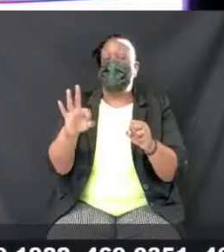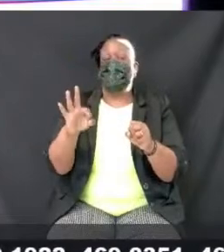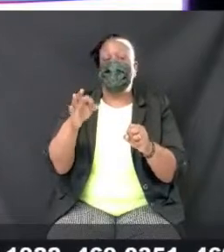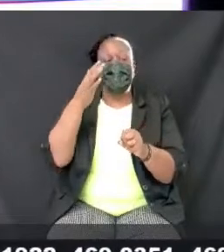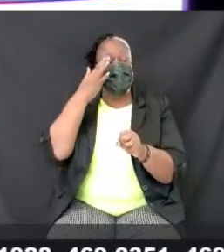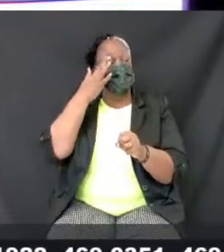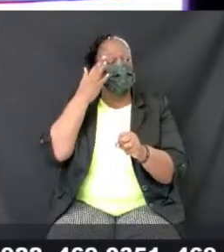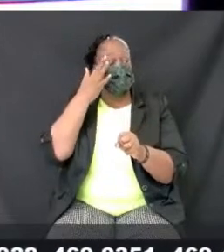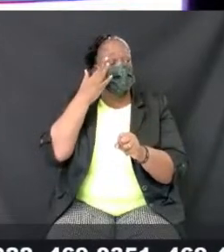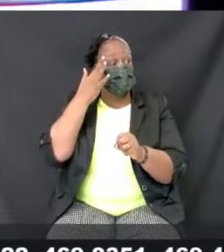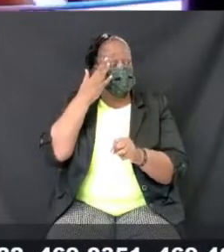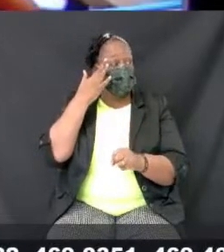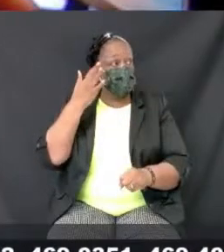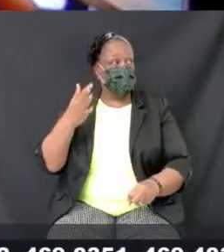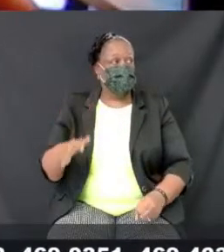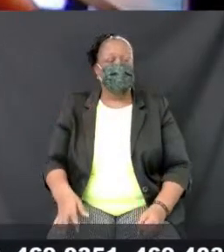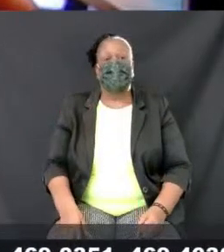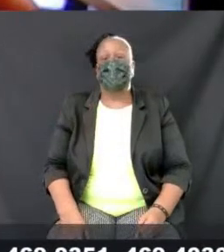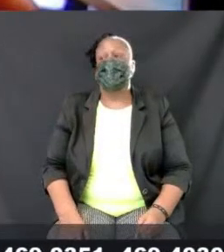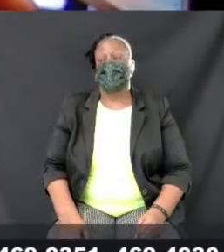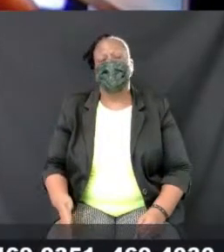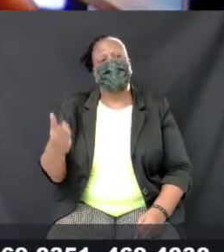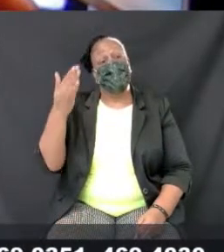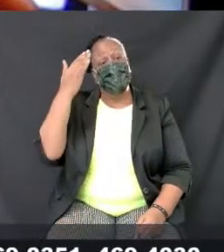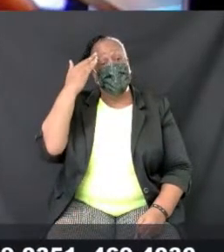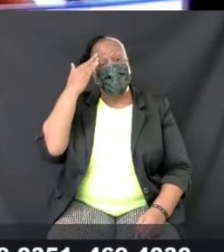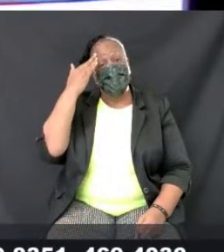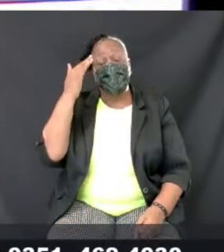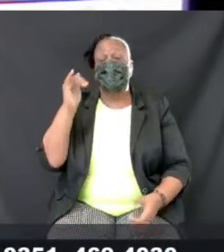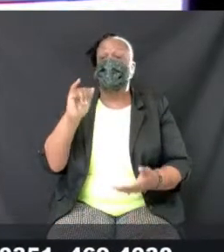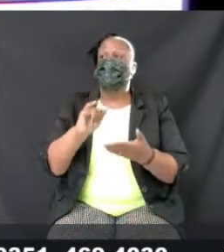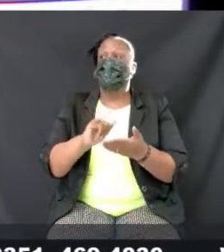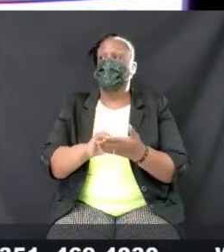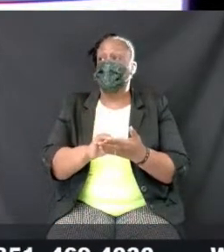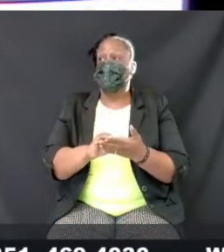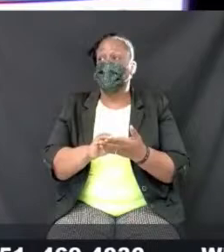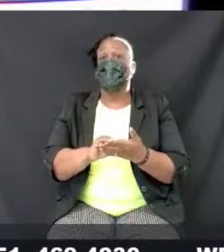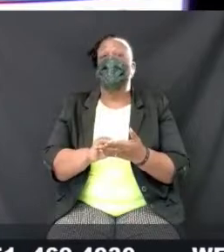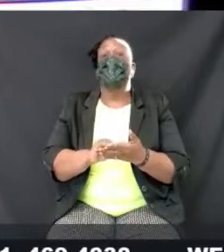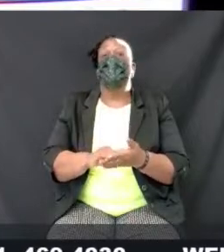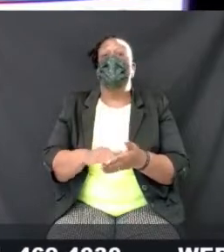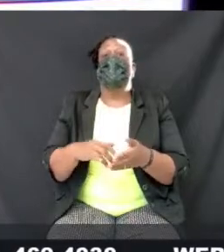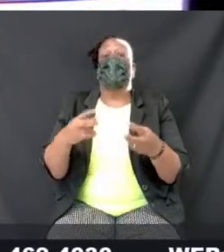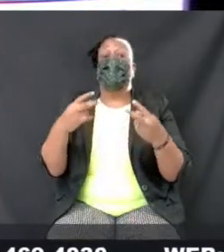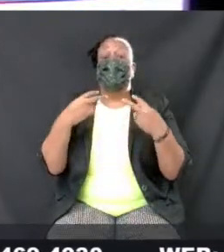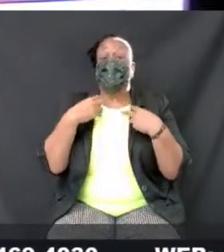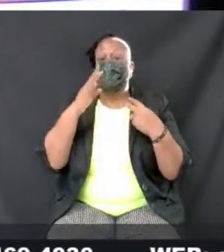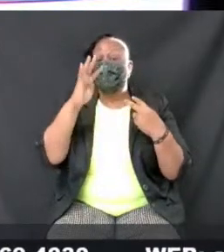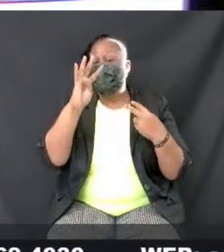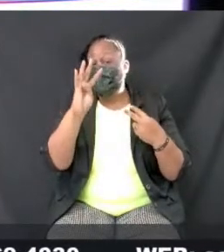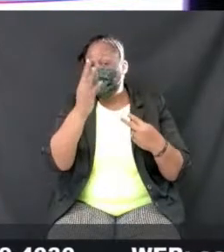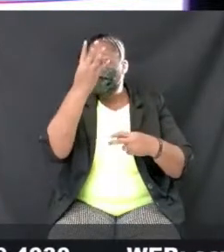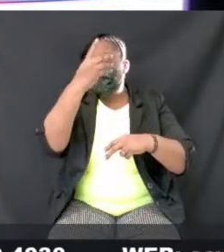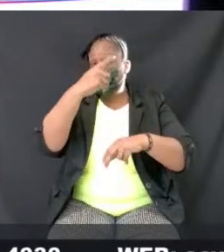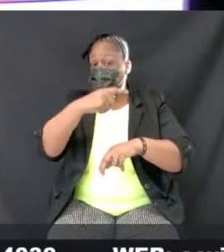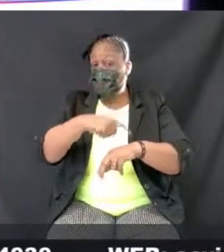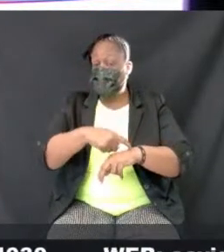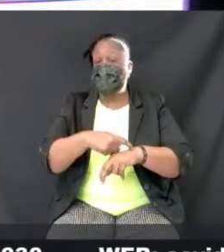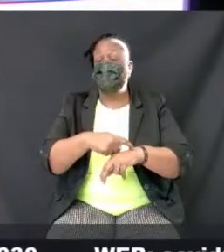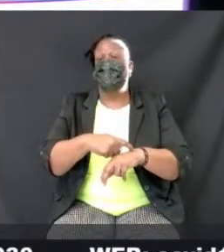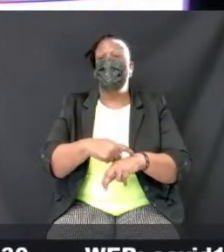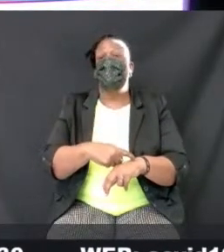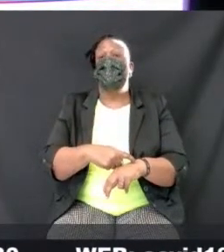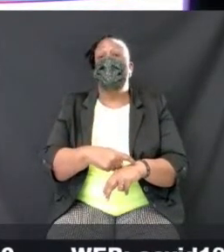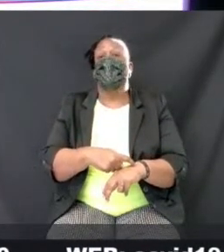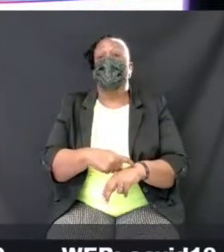COVID-19 pandemic. Of course, as we all know, by this fourth wave, that the